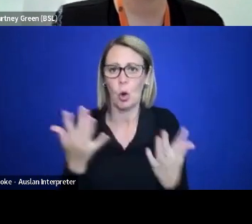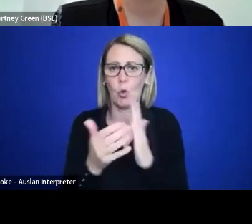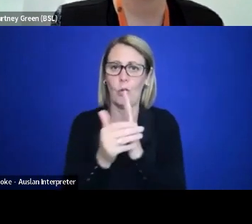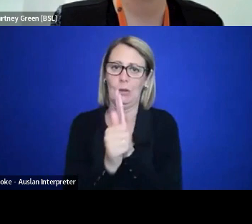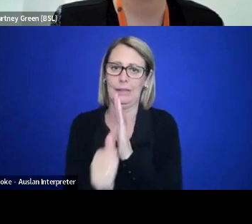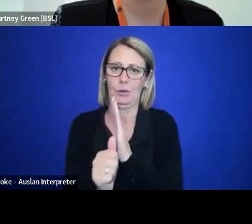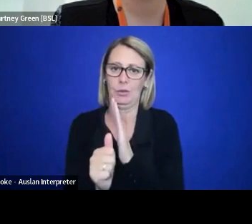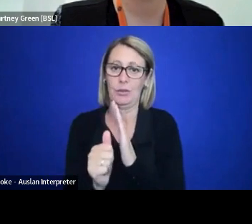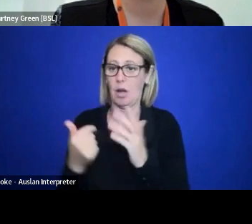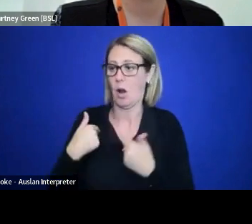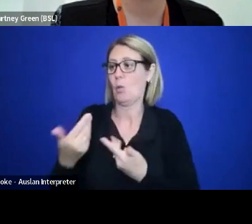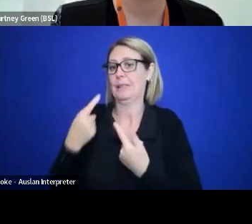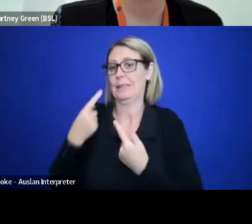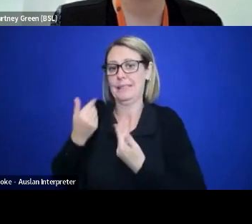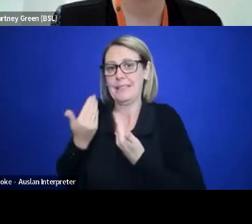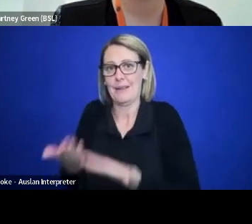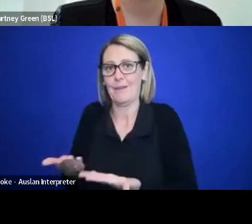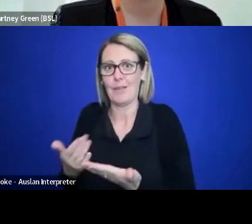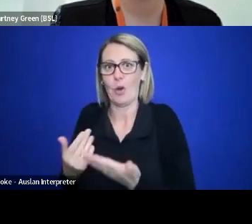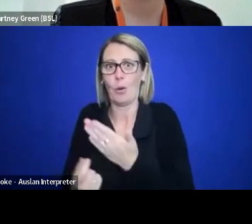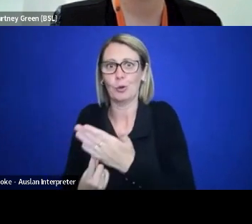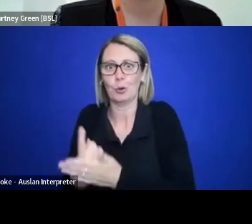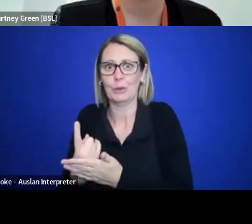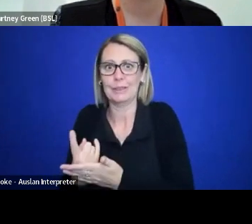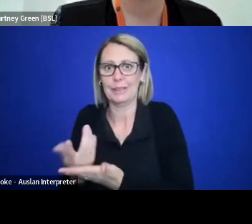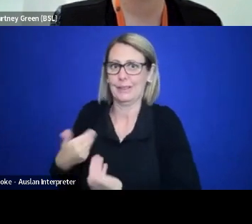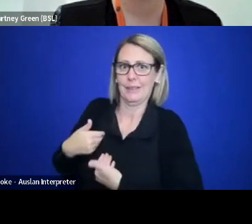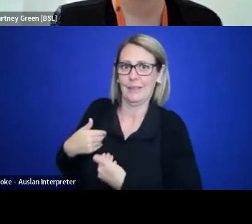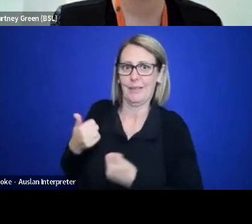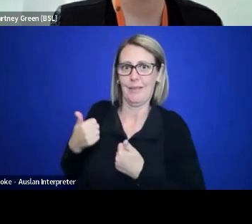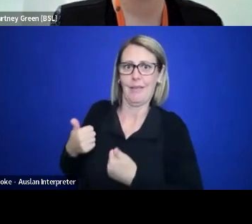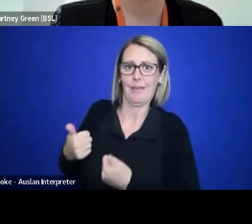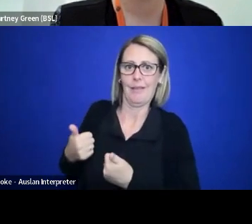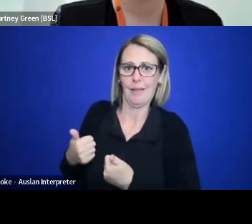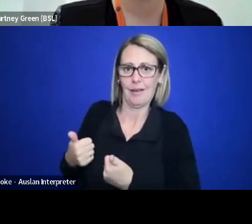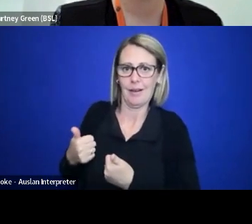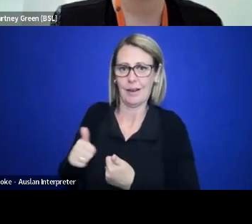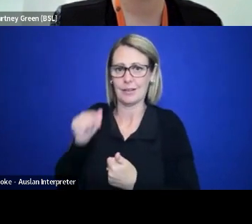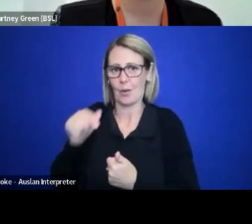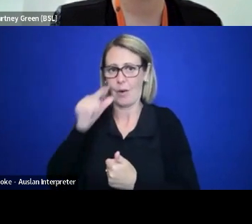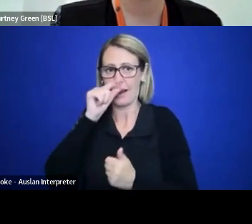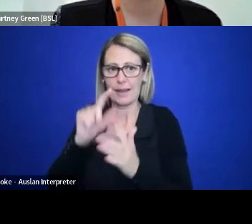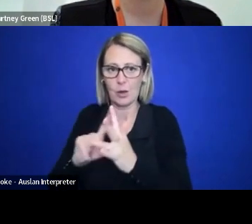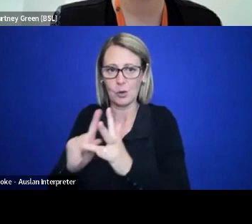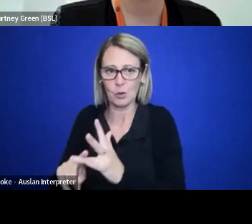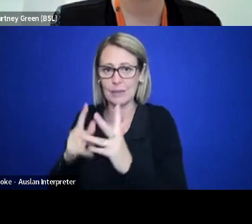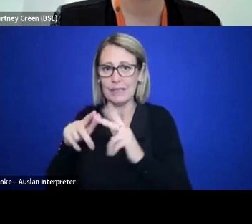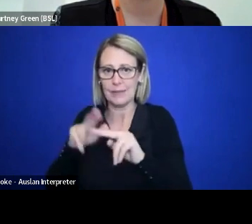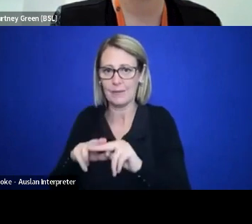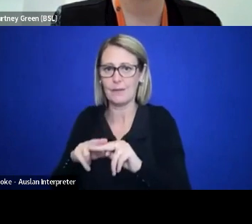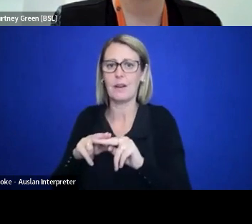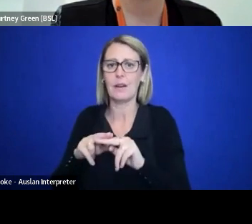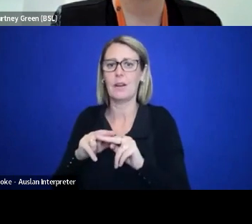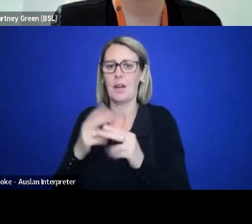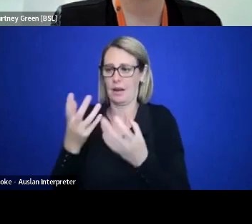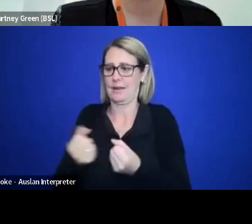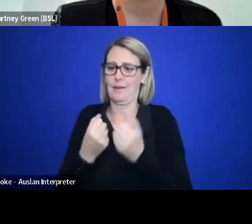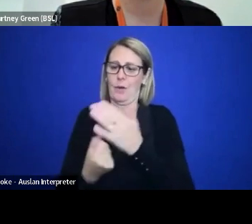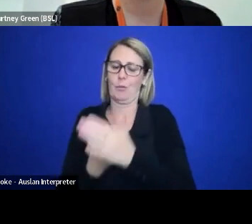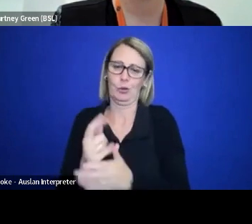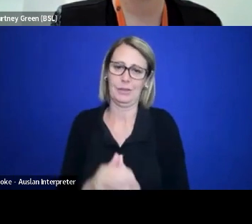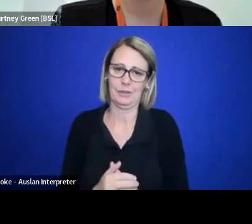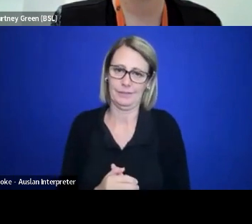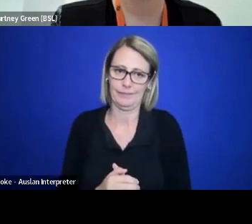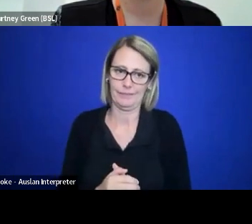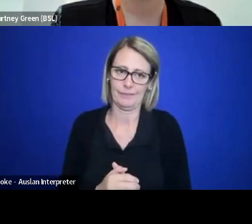given the opportunity to show that I can handle the reception desk, I can handle speaking to clients and stuff. And so that's